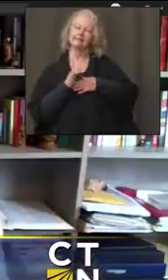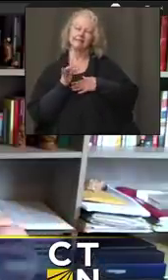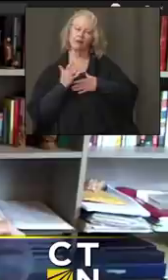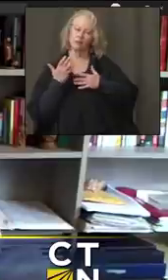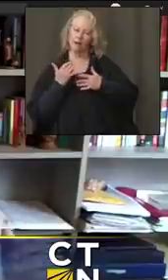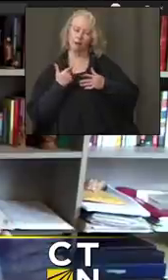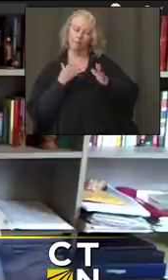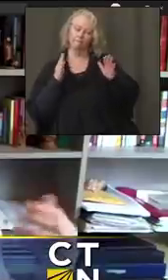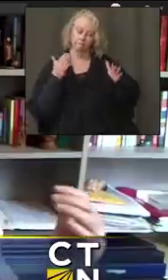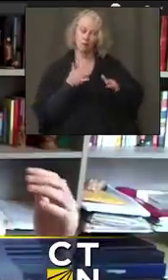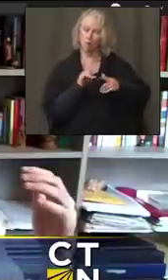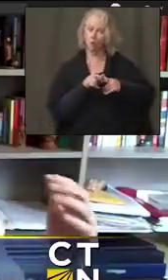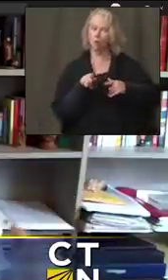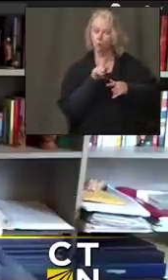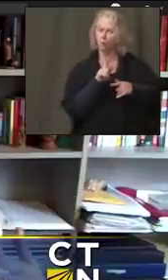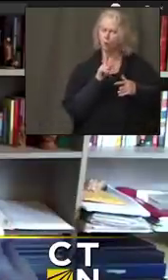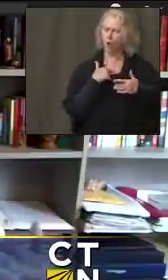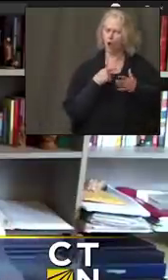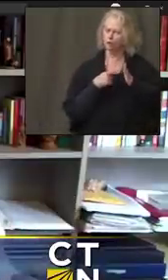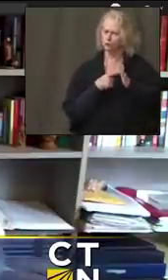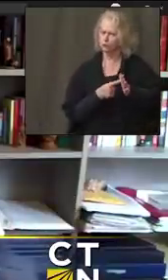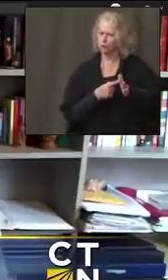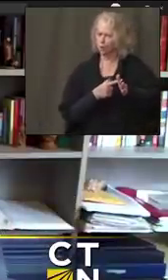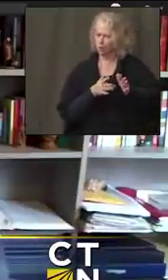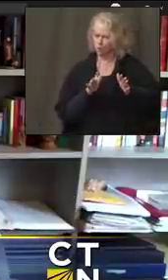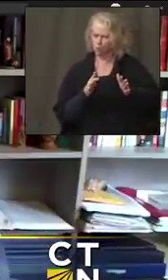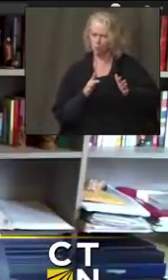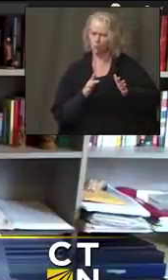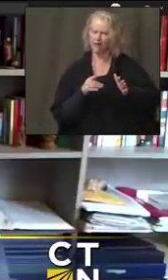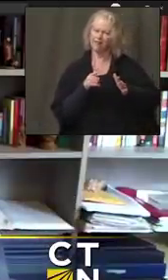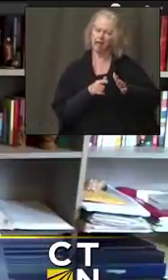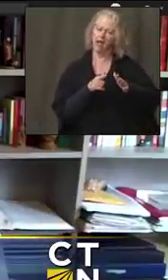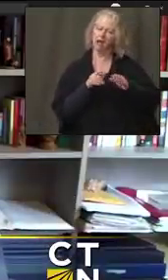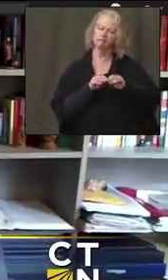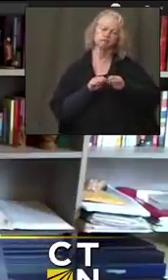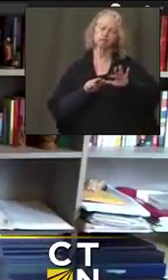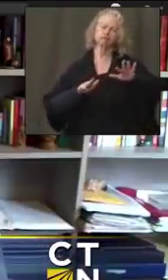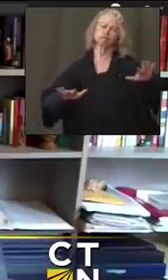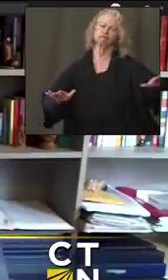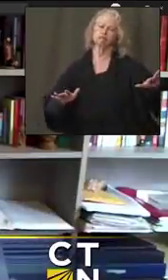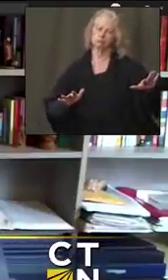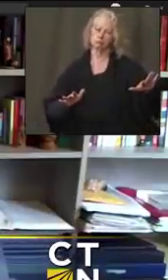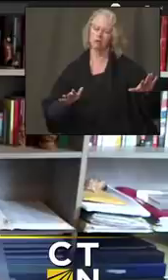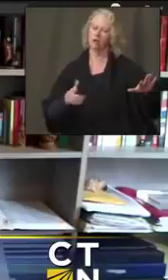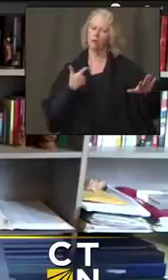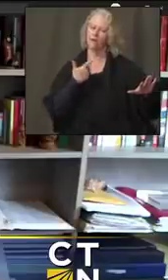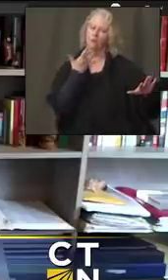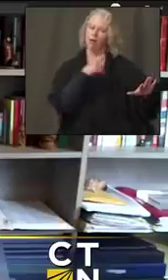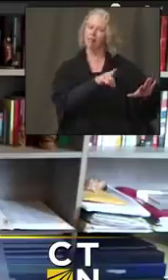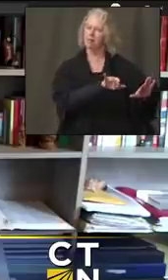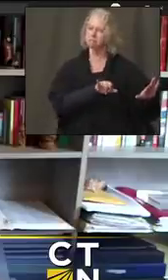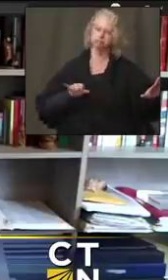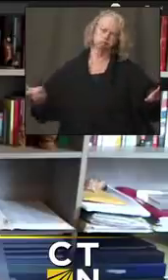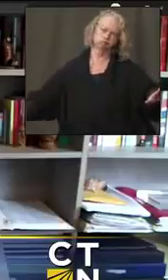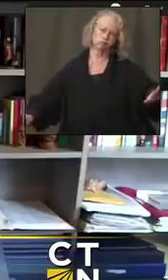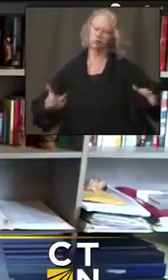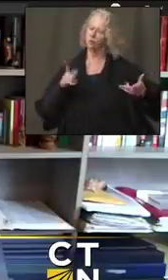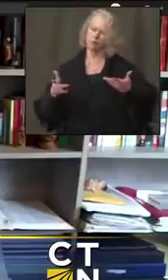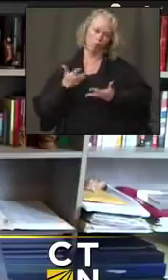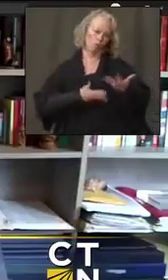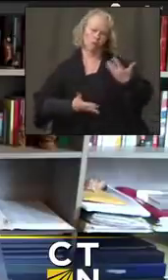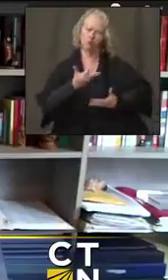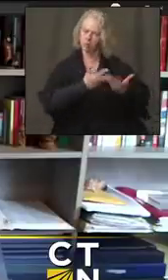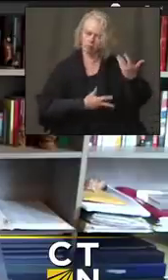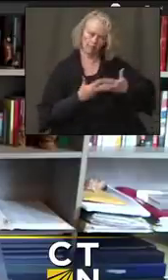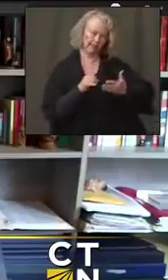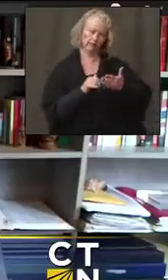first on symptomatics, those are the people who are shedding the most virus. So we certainly don't want them to come in contact with people in